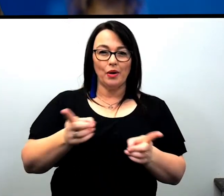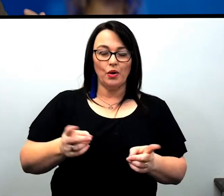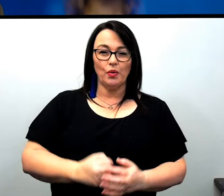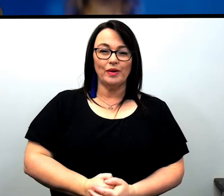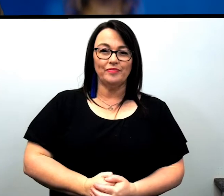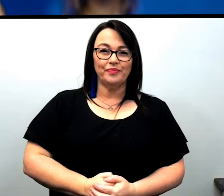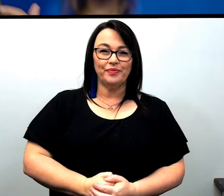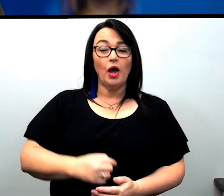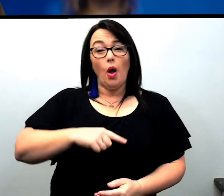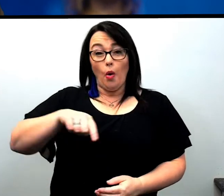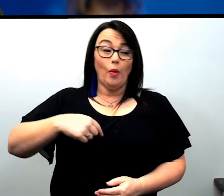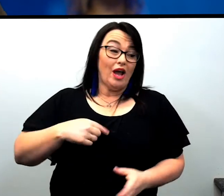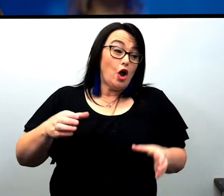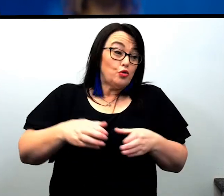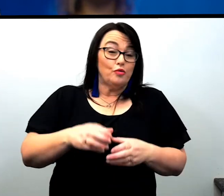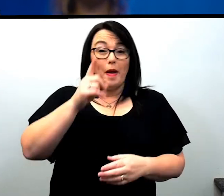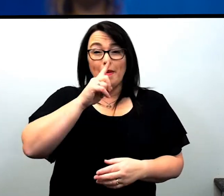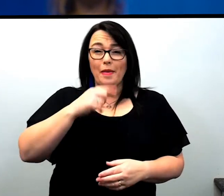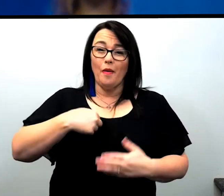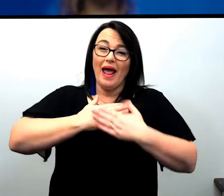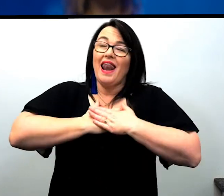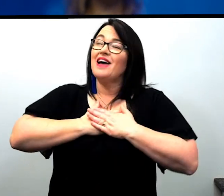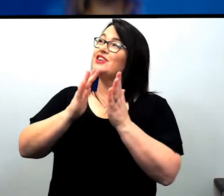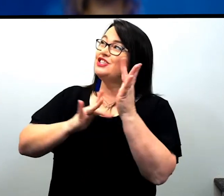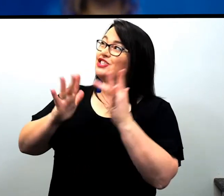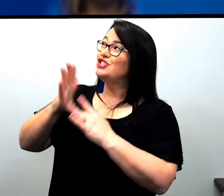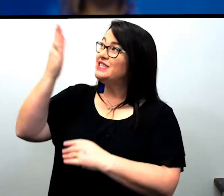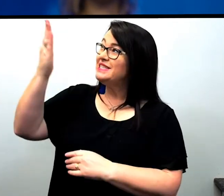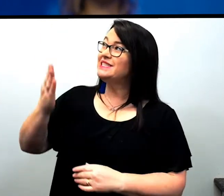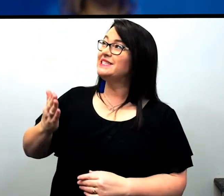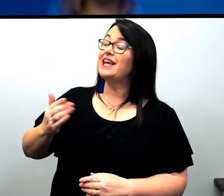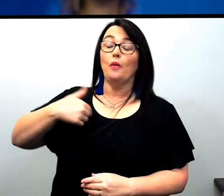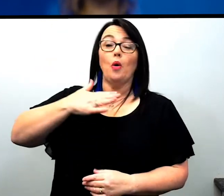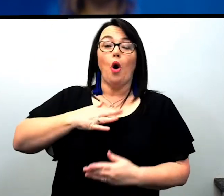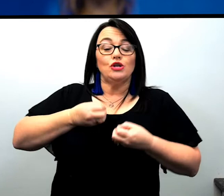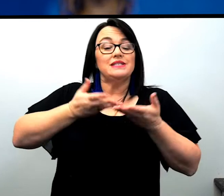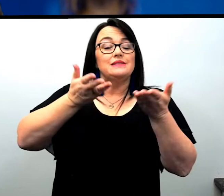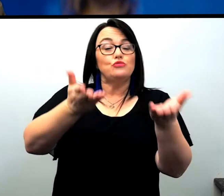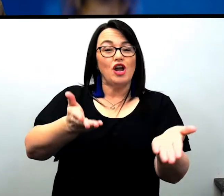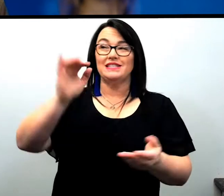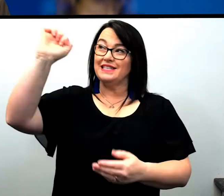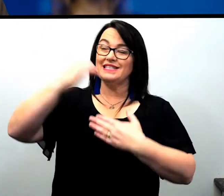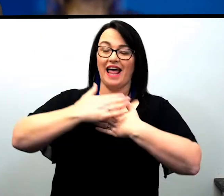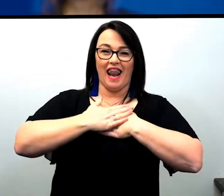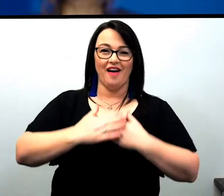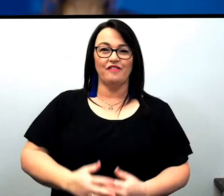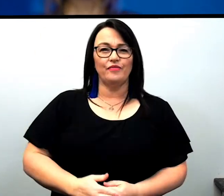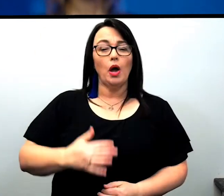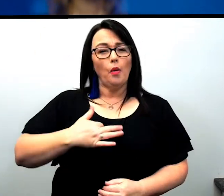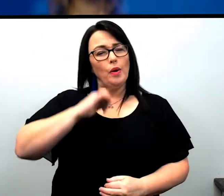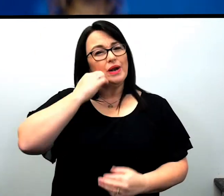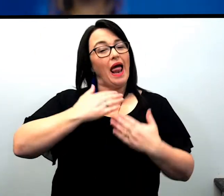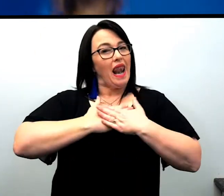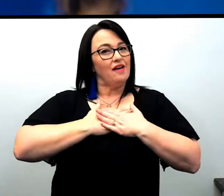people who love Jesus and want to express that love to other people as well. So we're so glad you joined us. And we'd love to connect. In